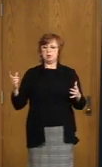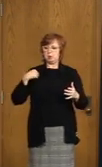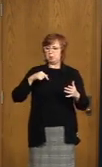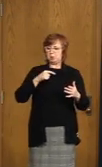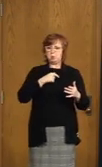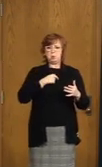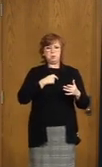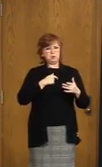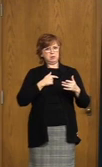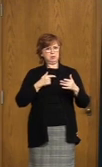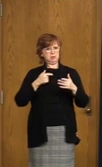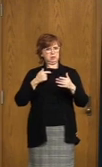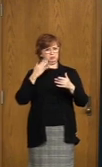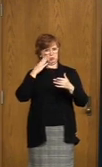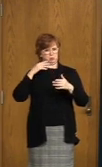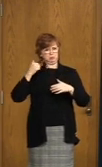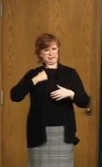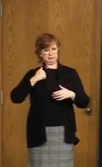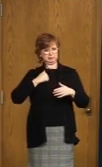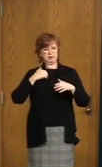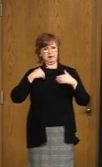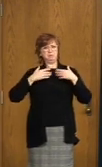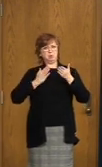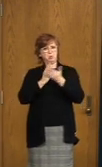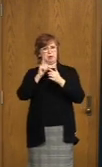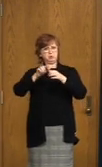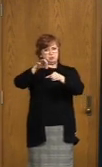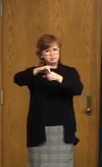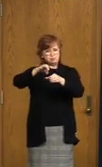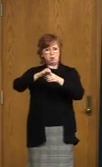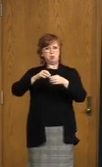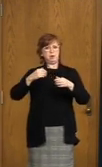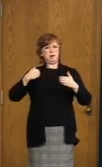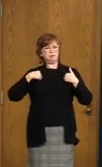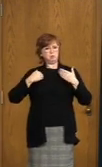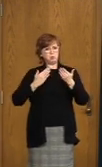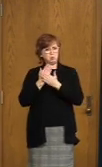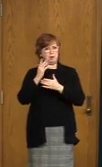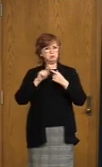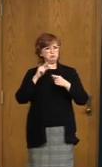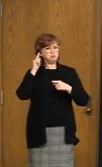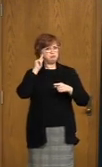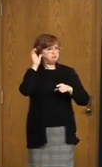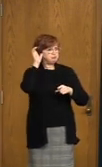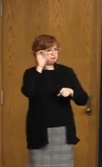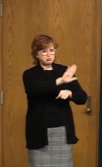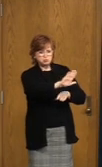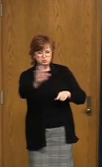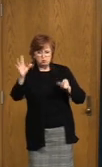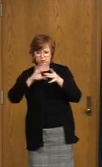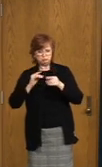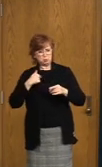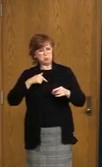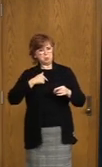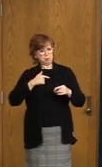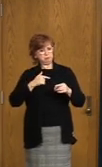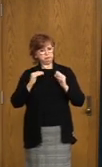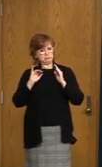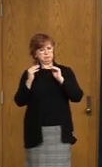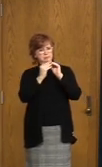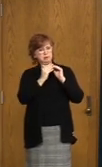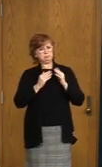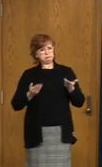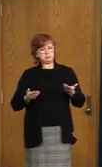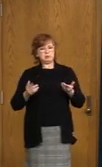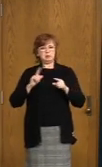debate over every policy. Right now we're in a pandemic. It's a long year, and it's creating pressures for everyone. But even outside